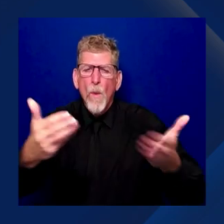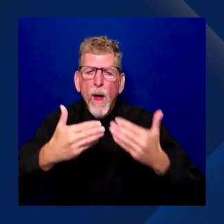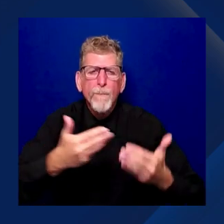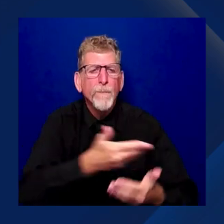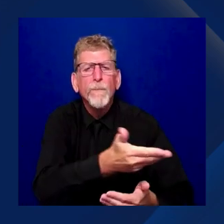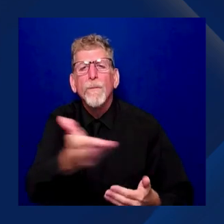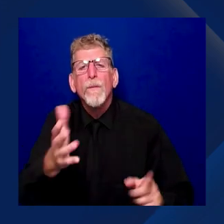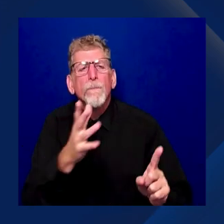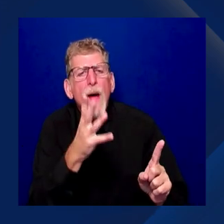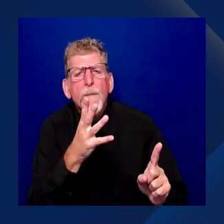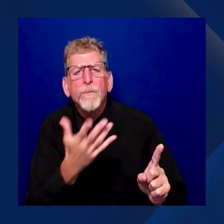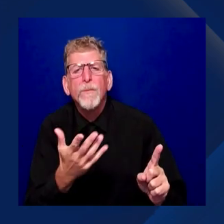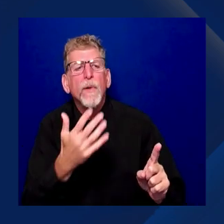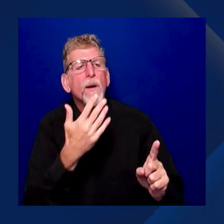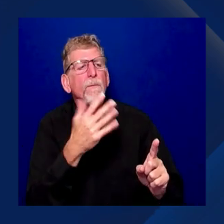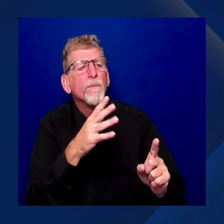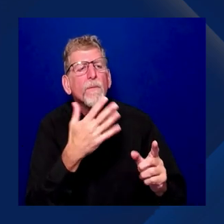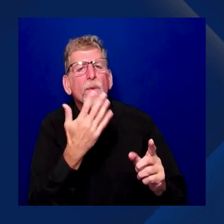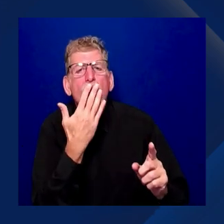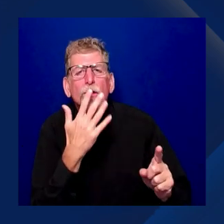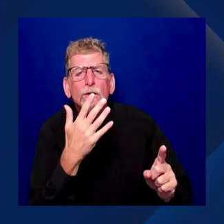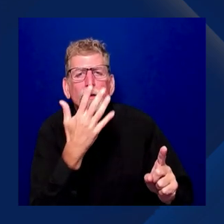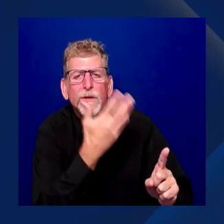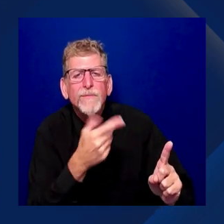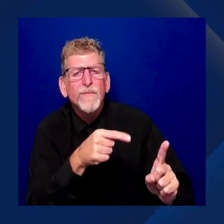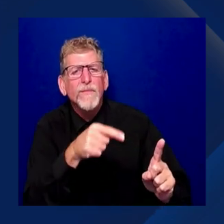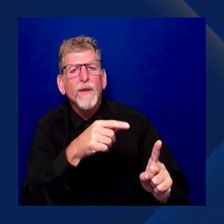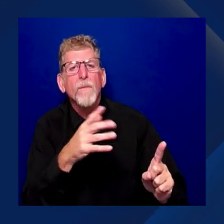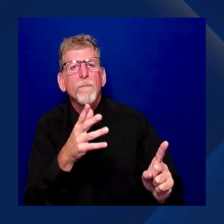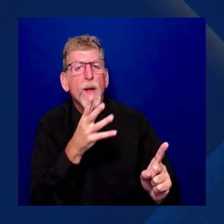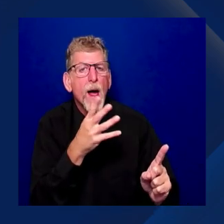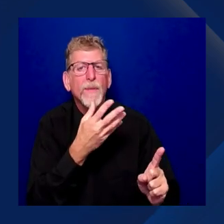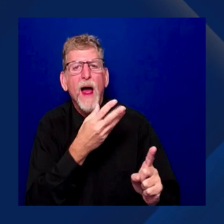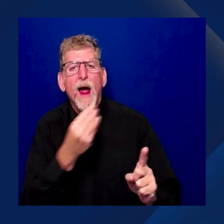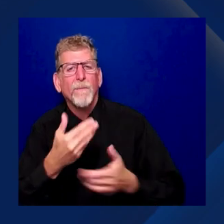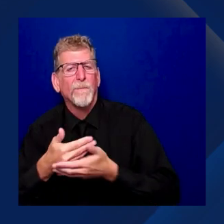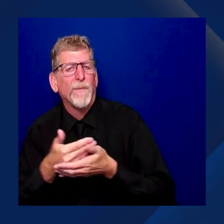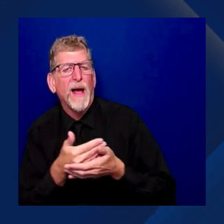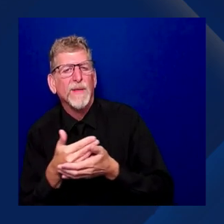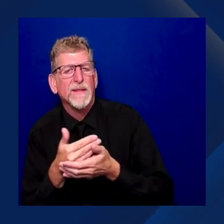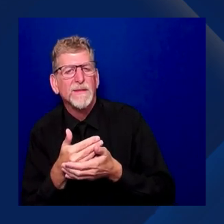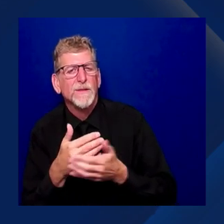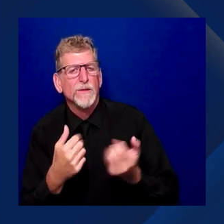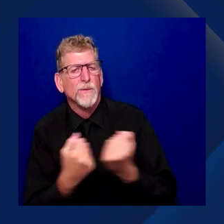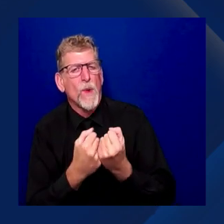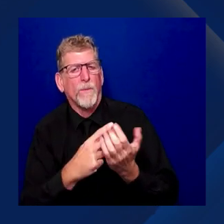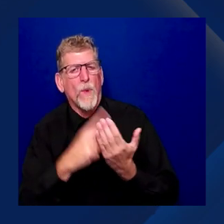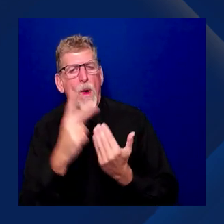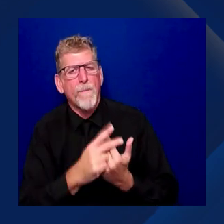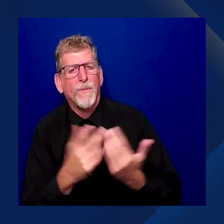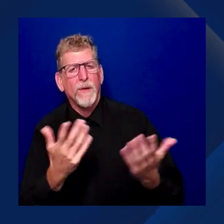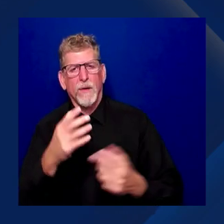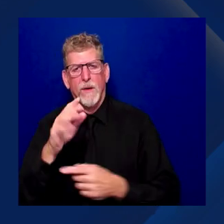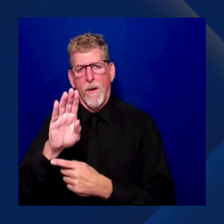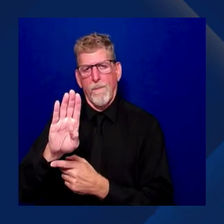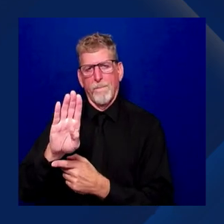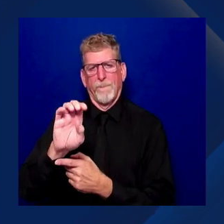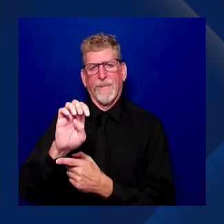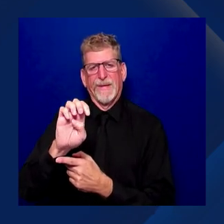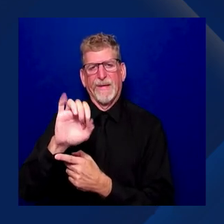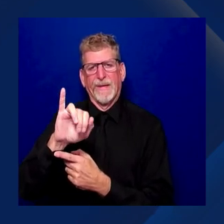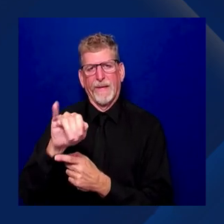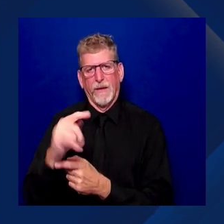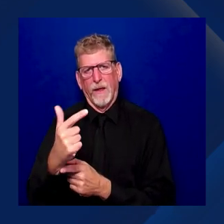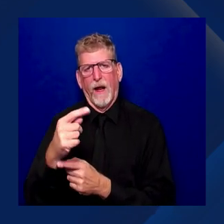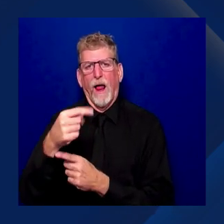color to our moms and baby support program that we call Being the Village. It has been a tremendous opportunity